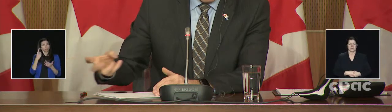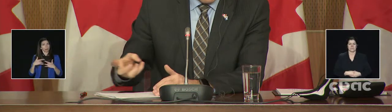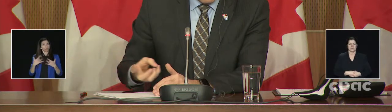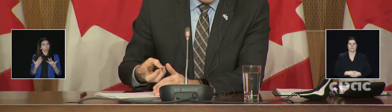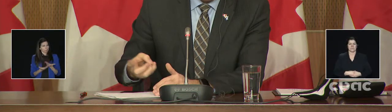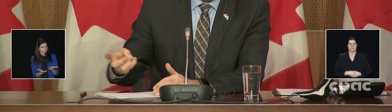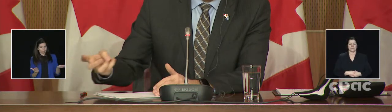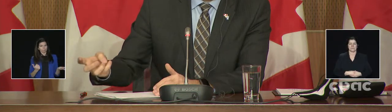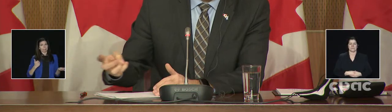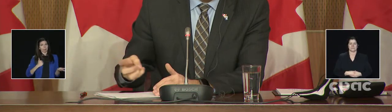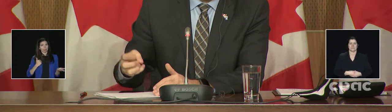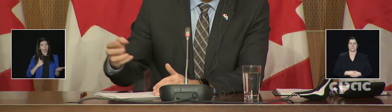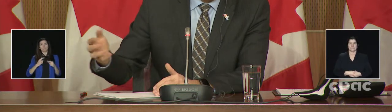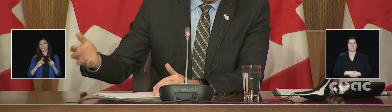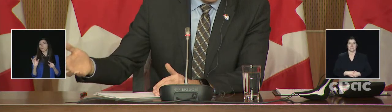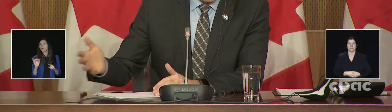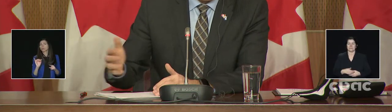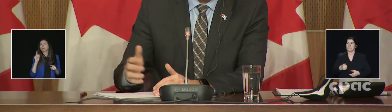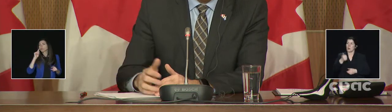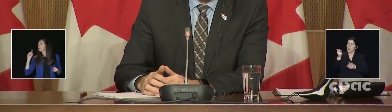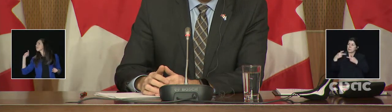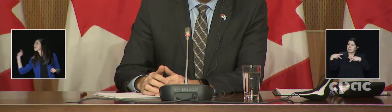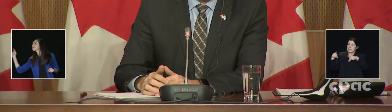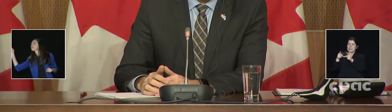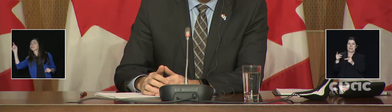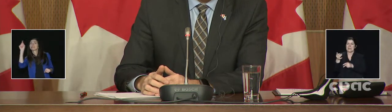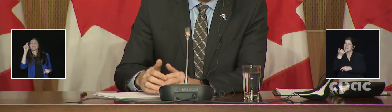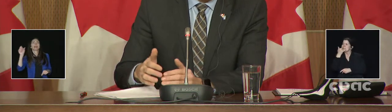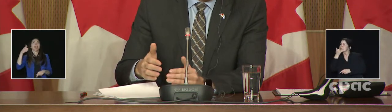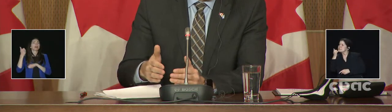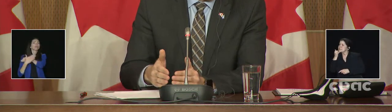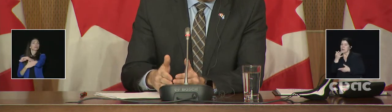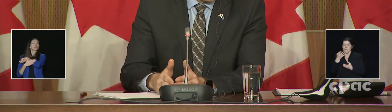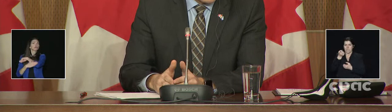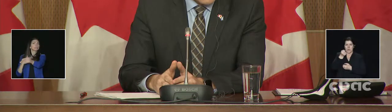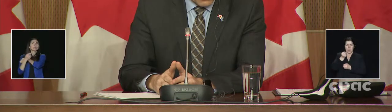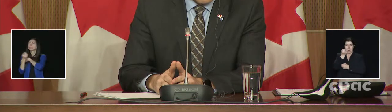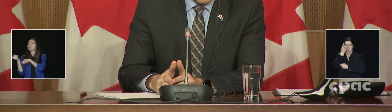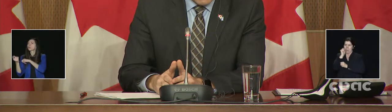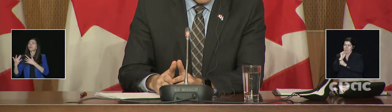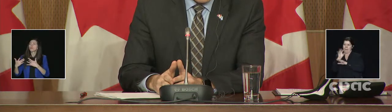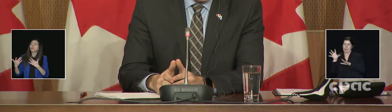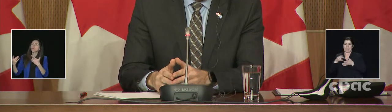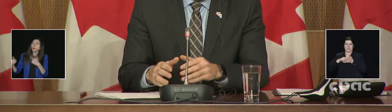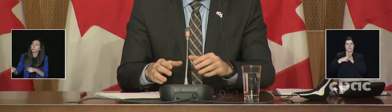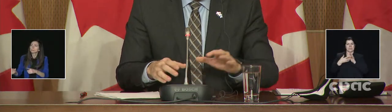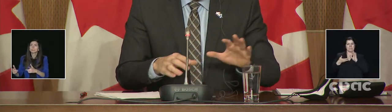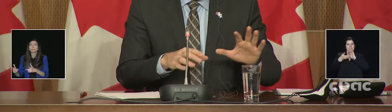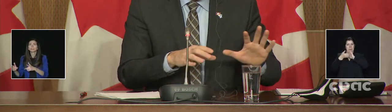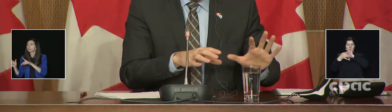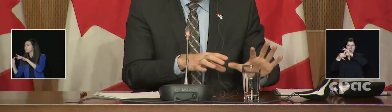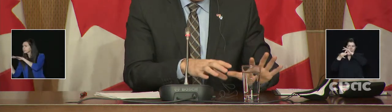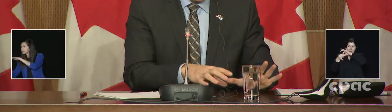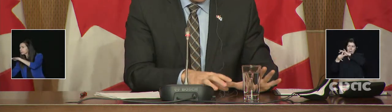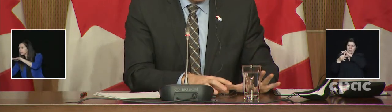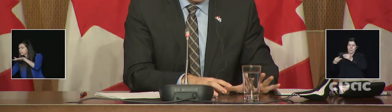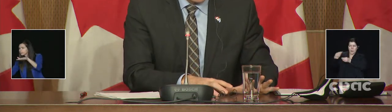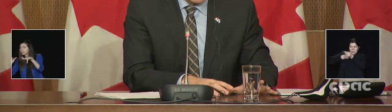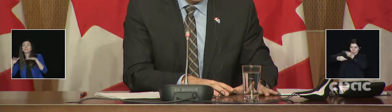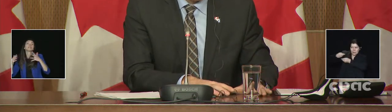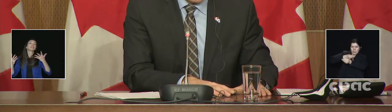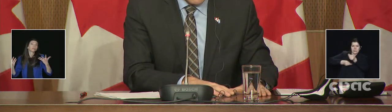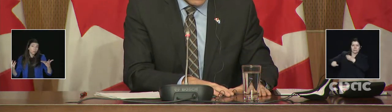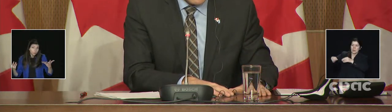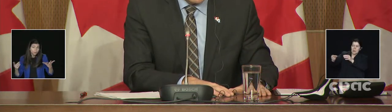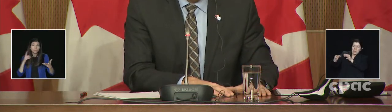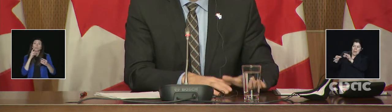have great collaboration with our partner countries on what they see on the ground. So it's a combination of what experts